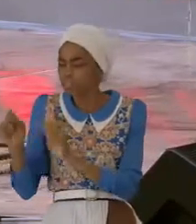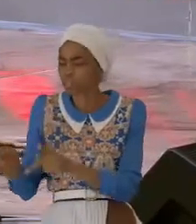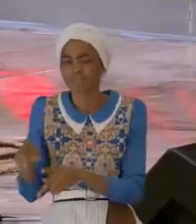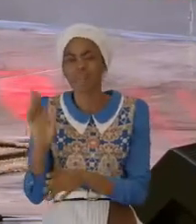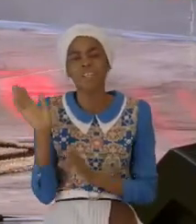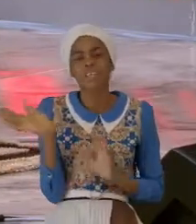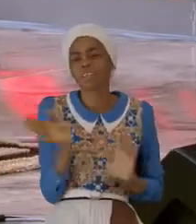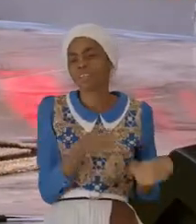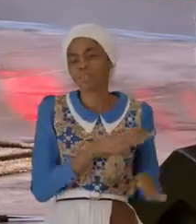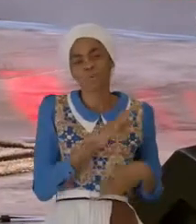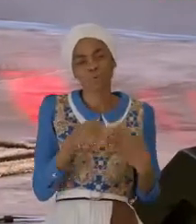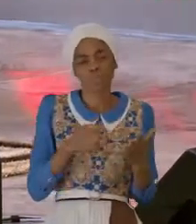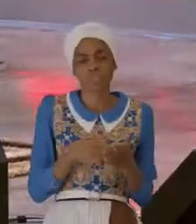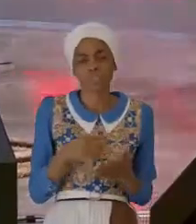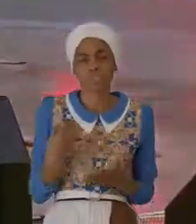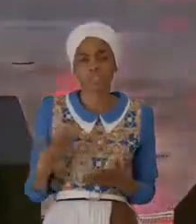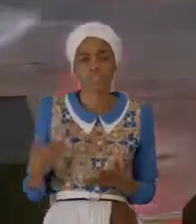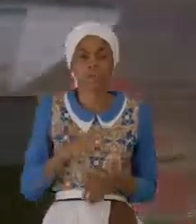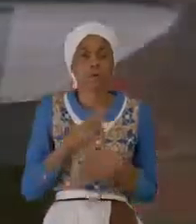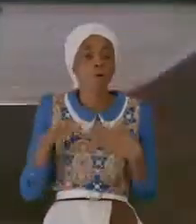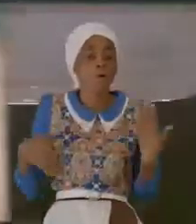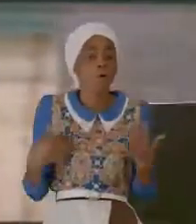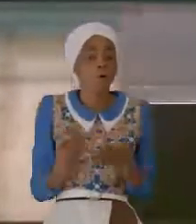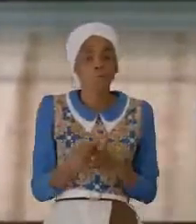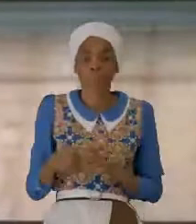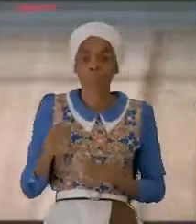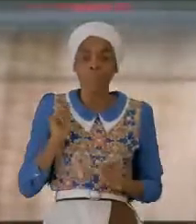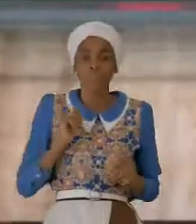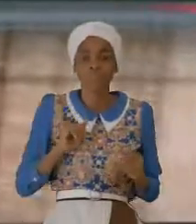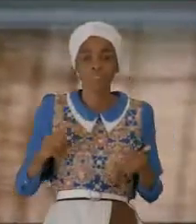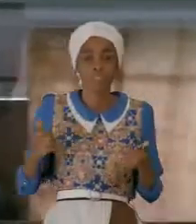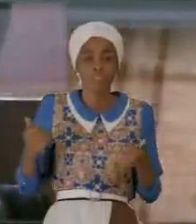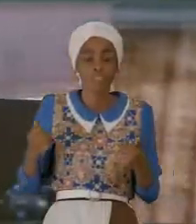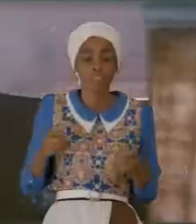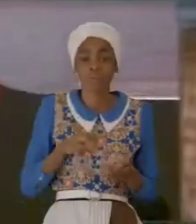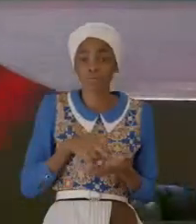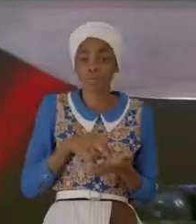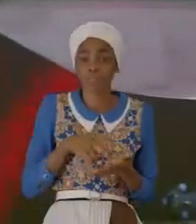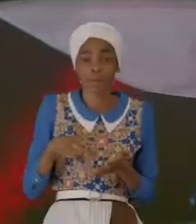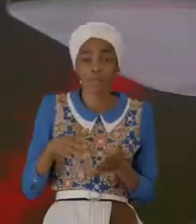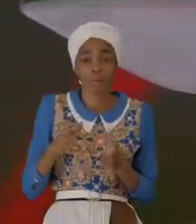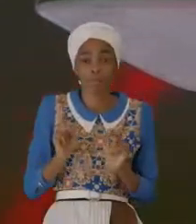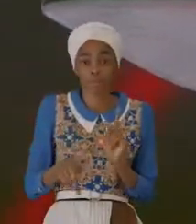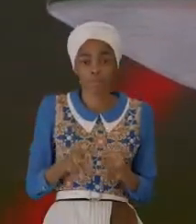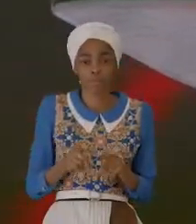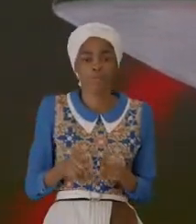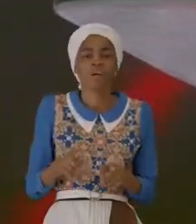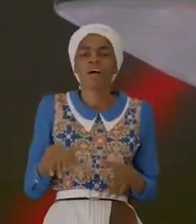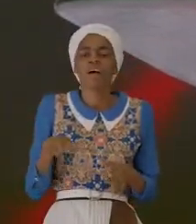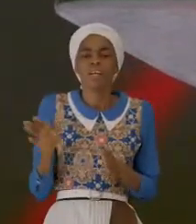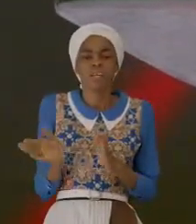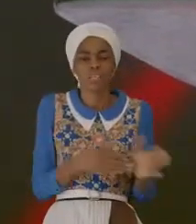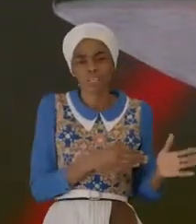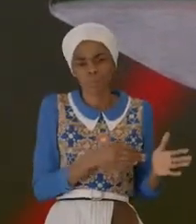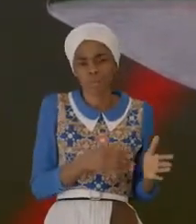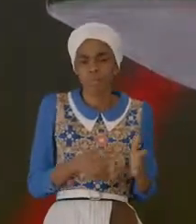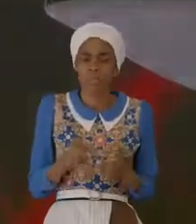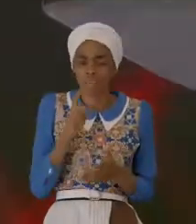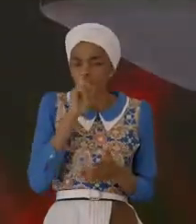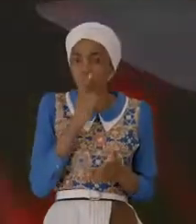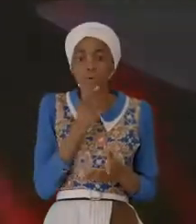things all The Dramatics keep them alone and all the people that like to distract you